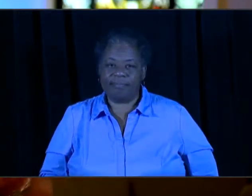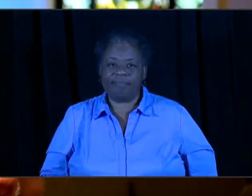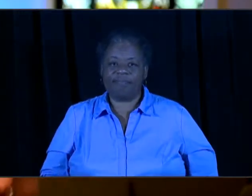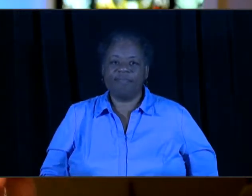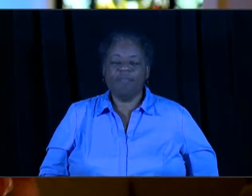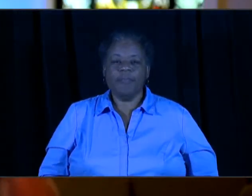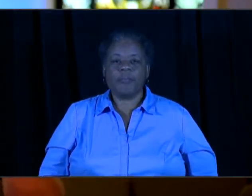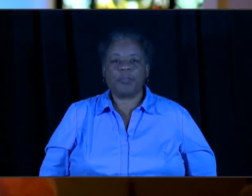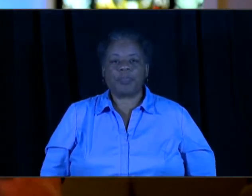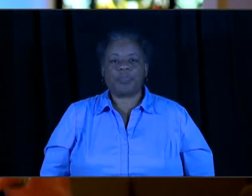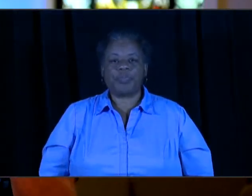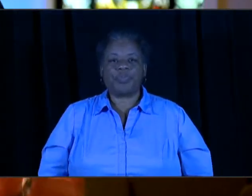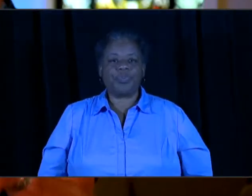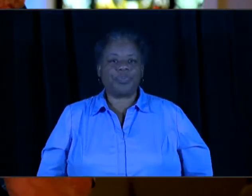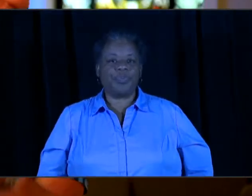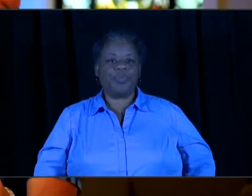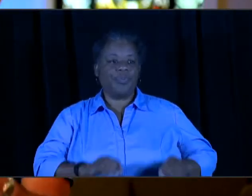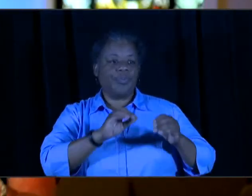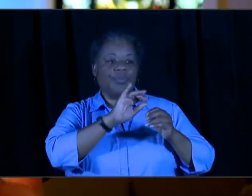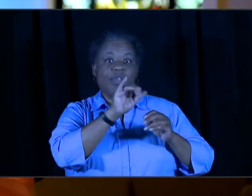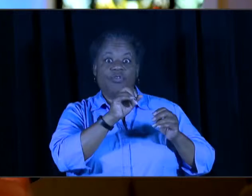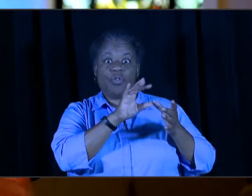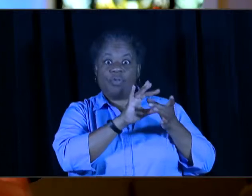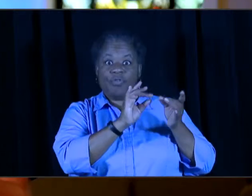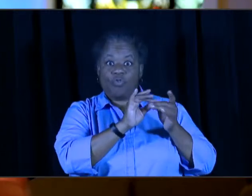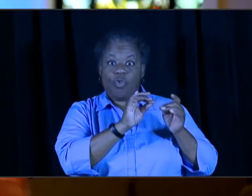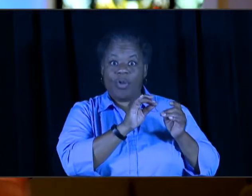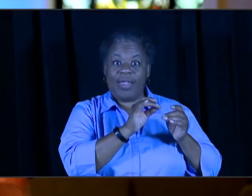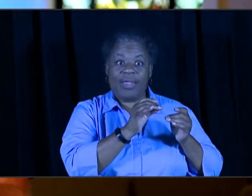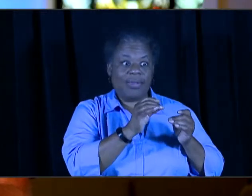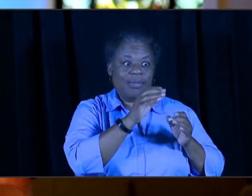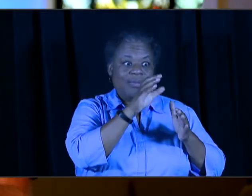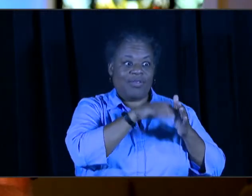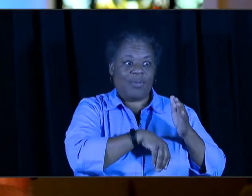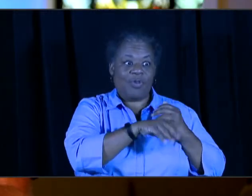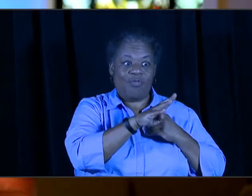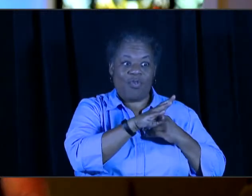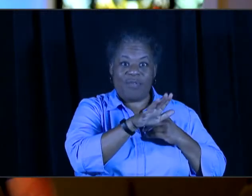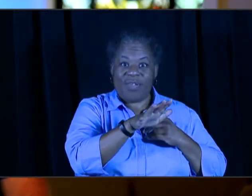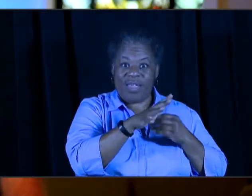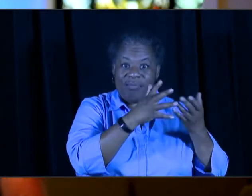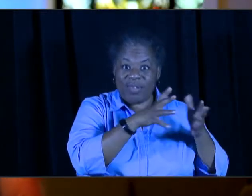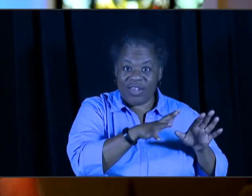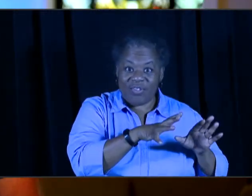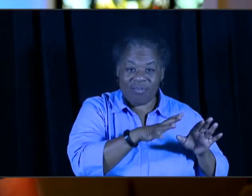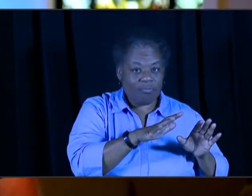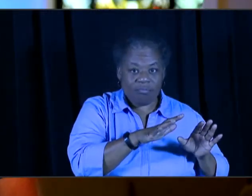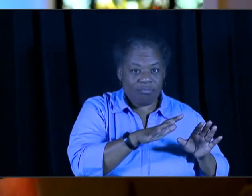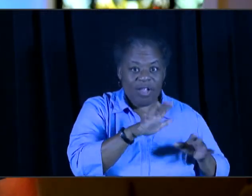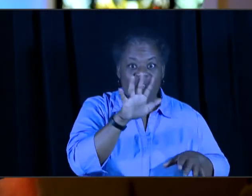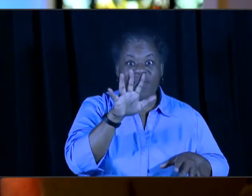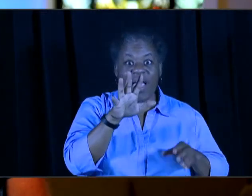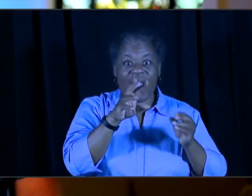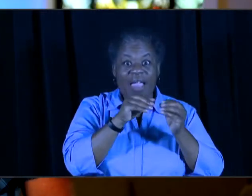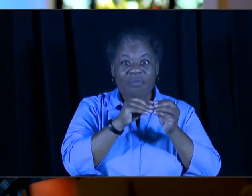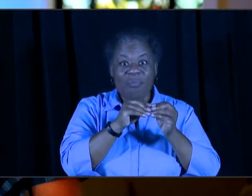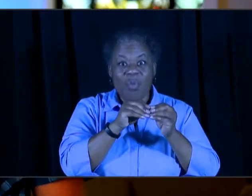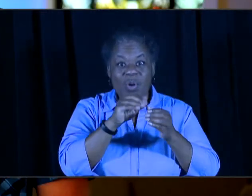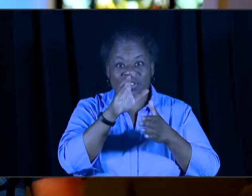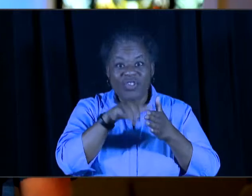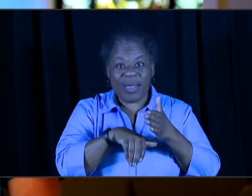Now, as it turns out, the story doesn't actually end there in chapter 45. There are 5 more chapters to